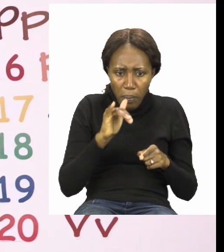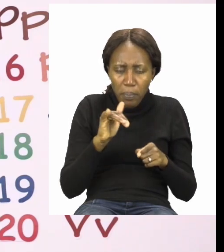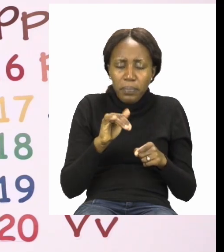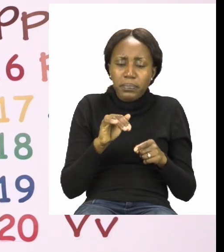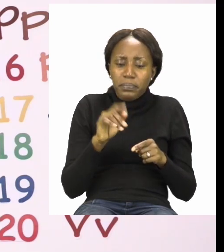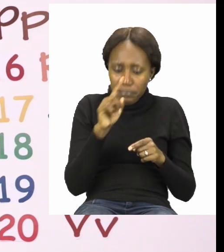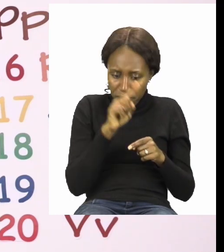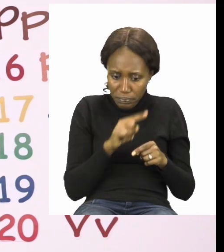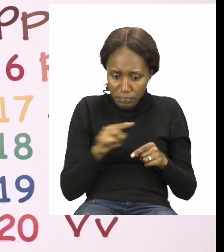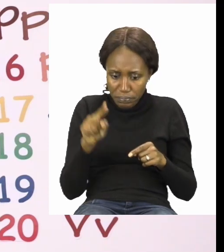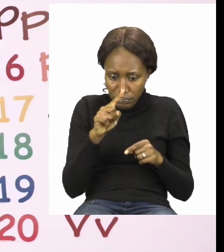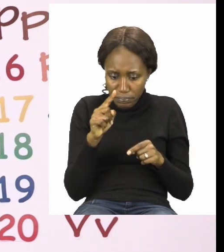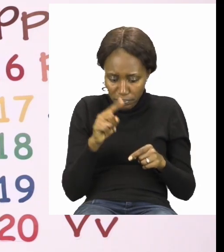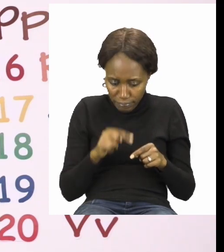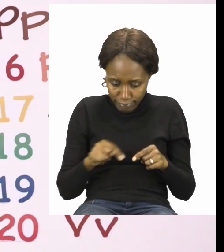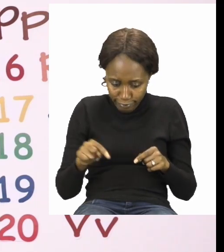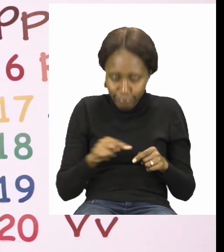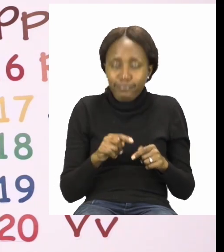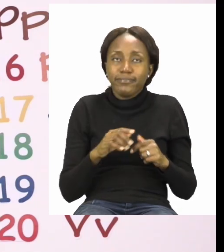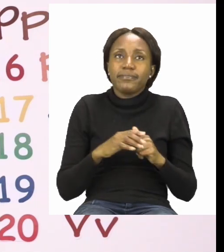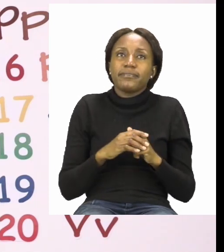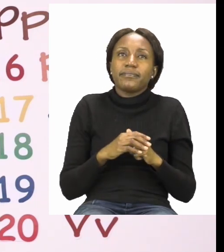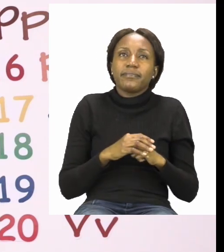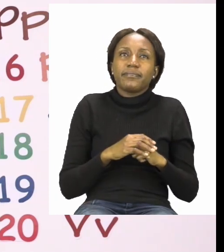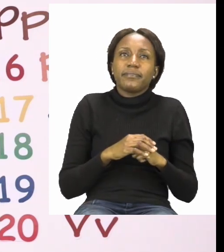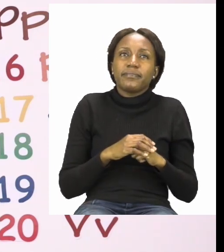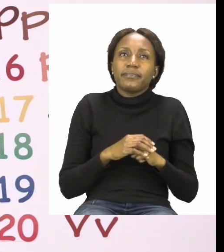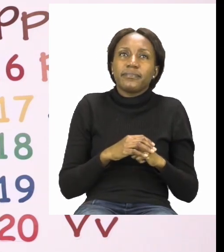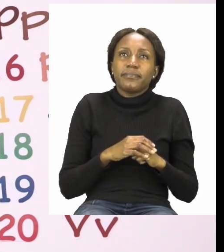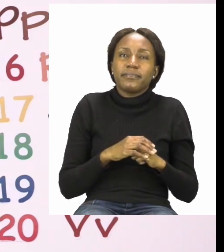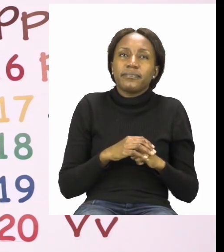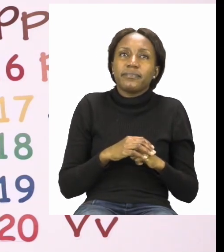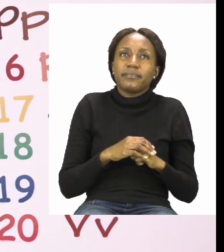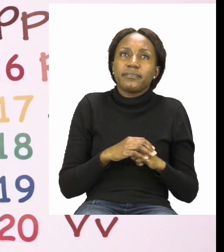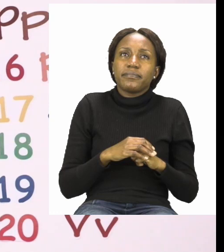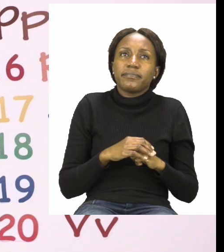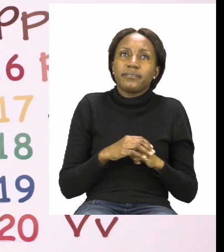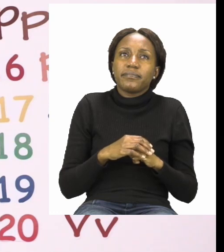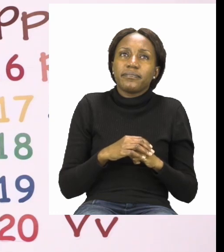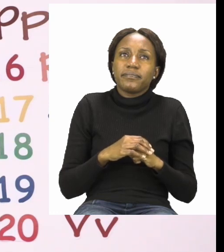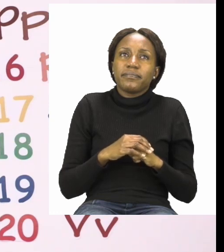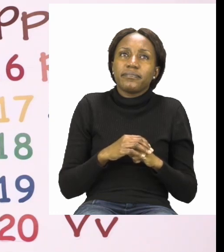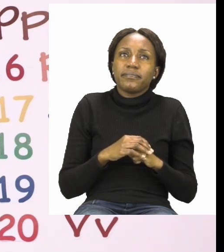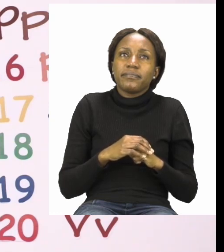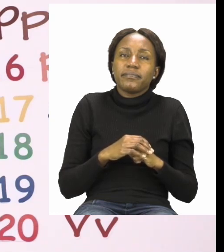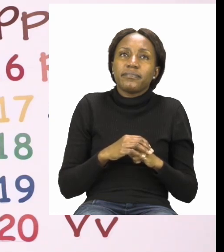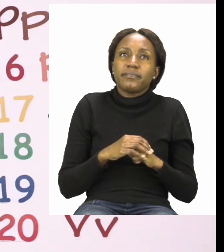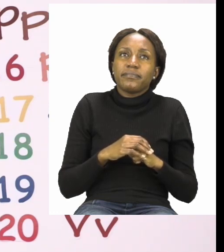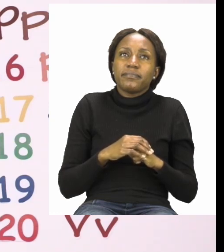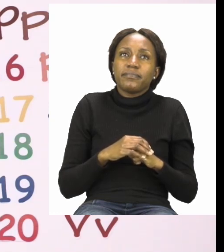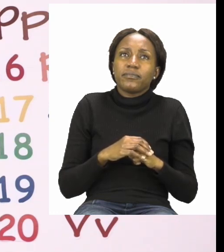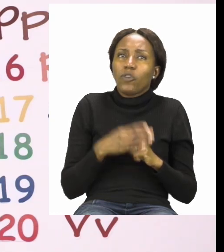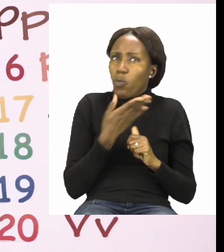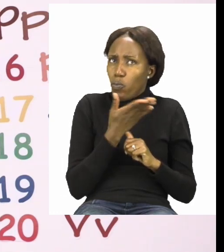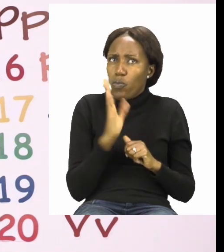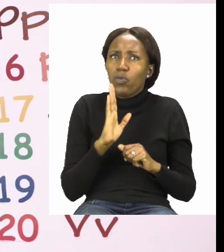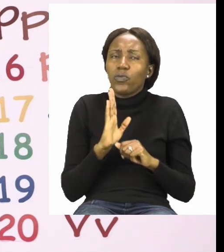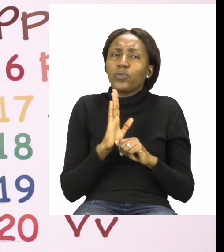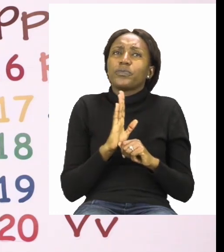that we need to find all the arrows that are pointing in this direction, the ones that are